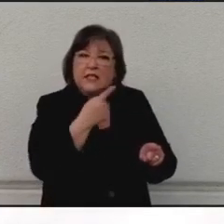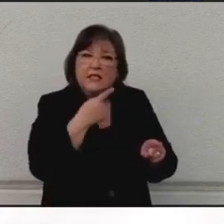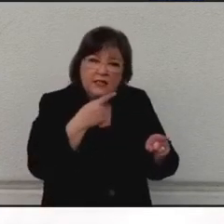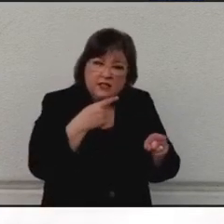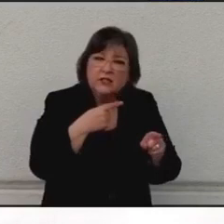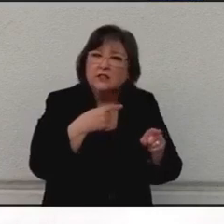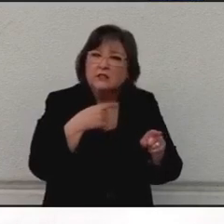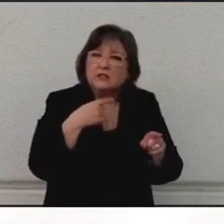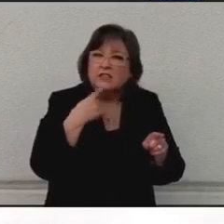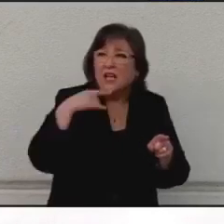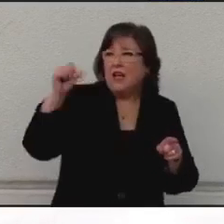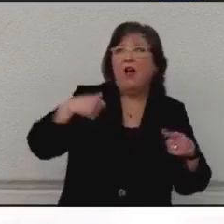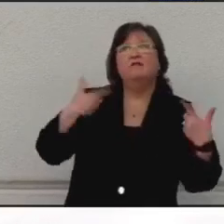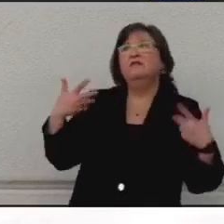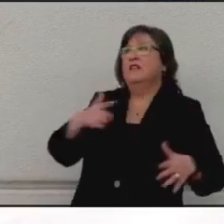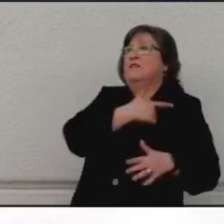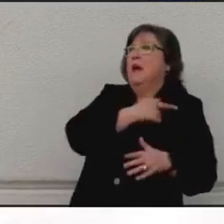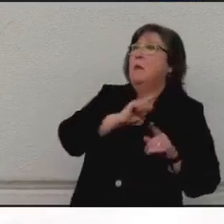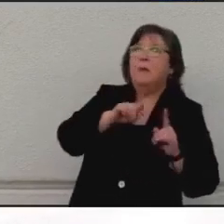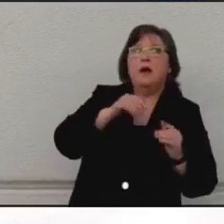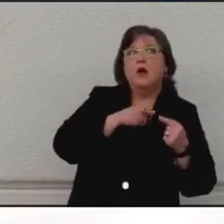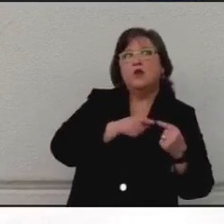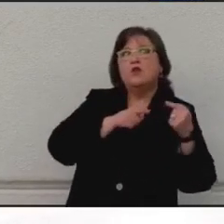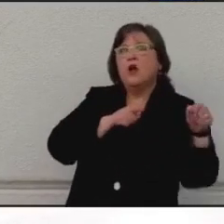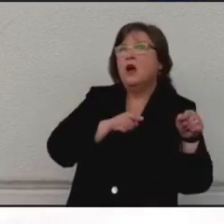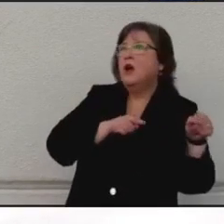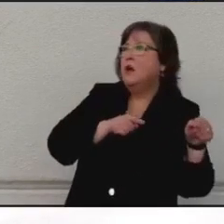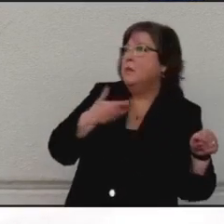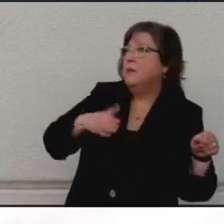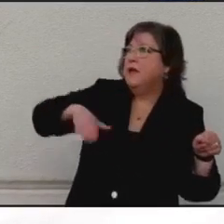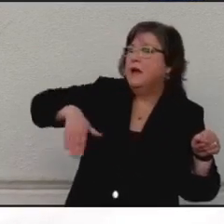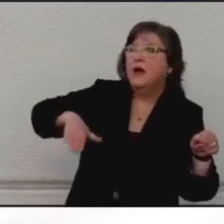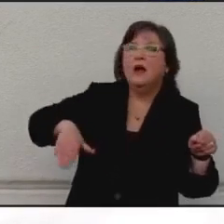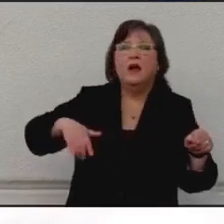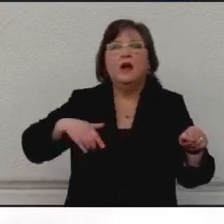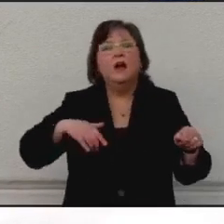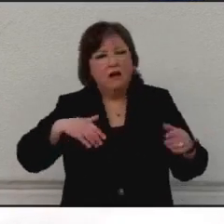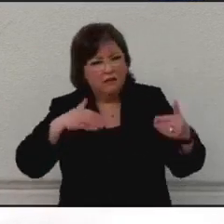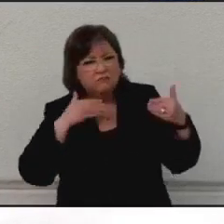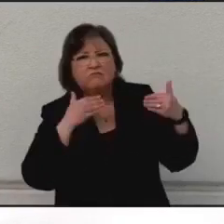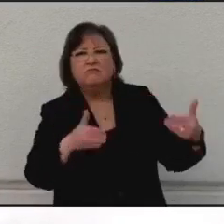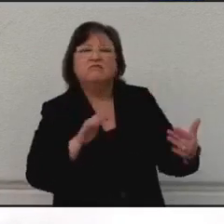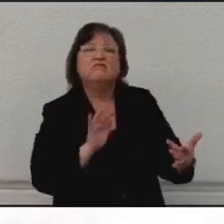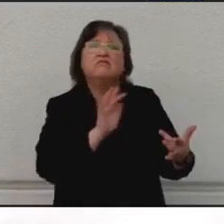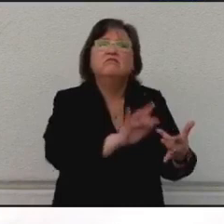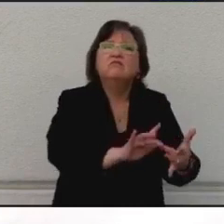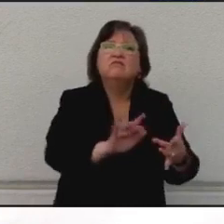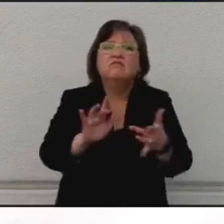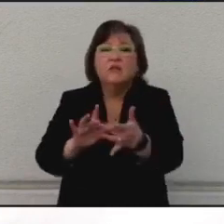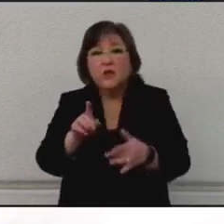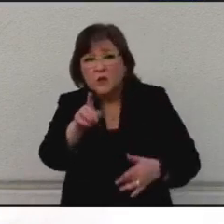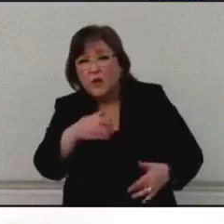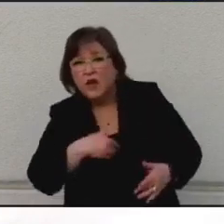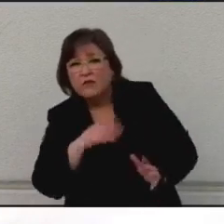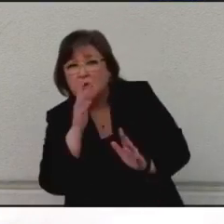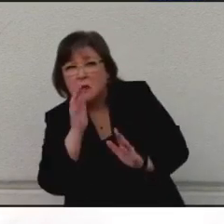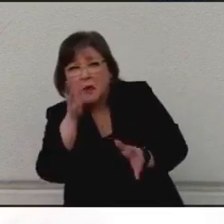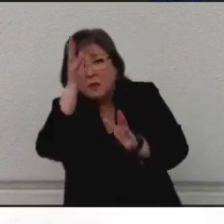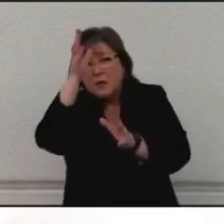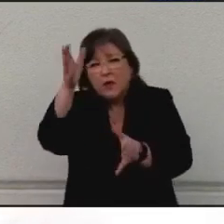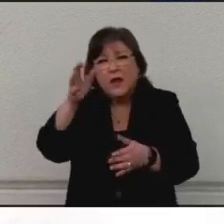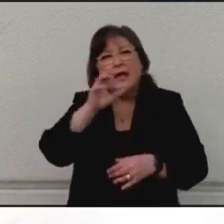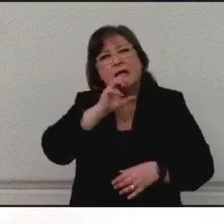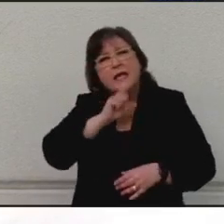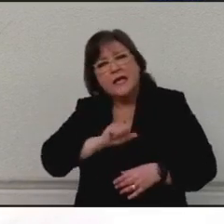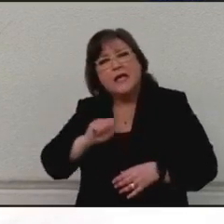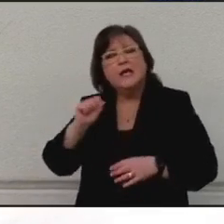spread the word. Each of you has parents or grandparents in the age group that's allowed to be vaccinated. Please call them up